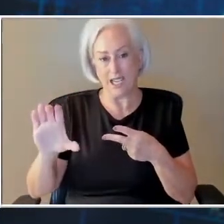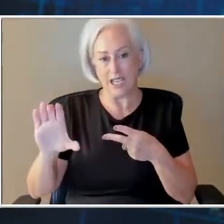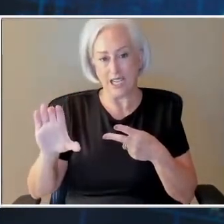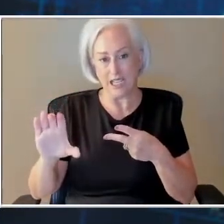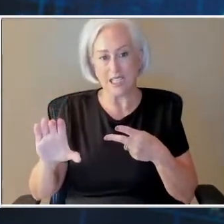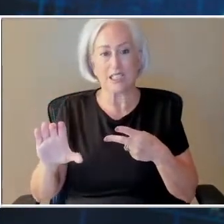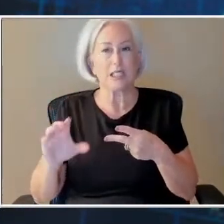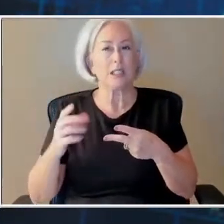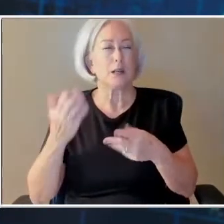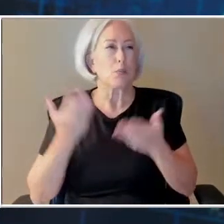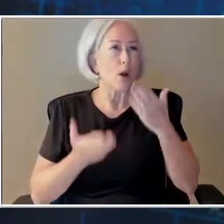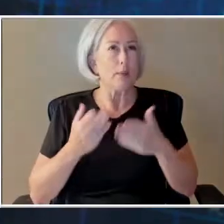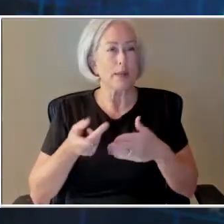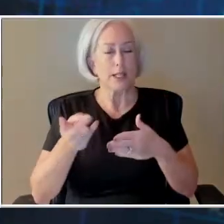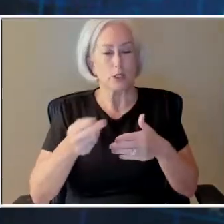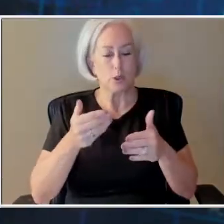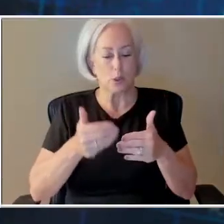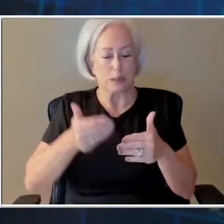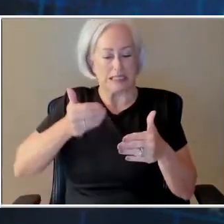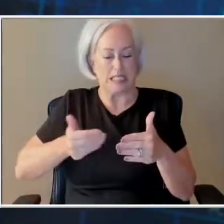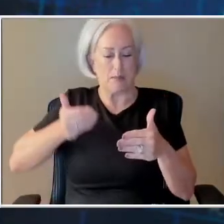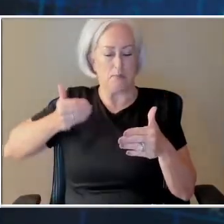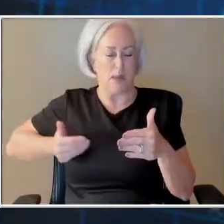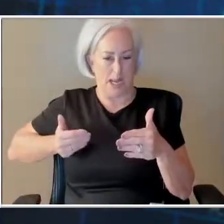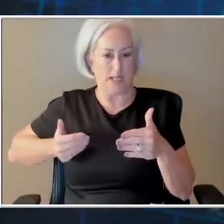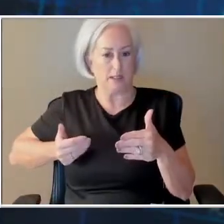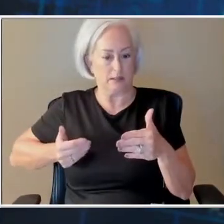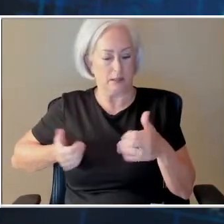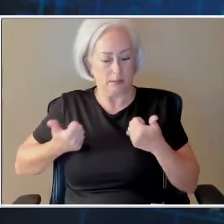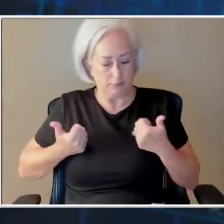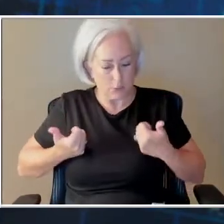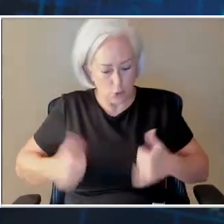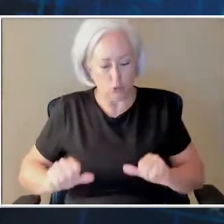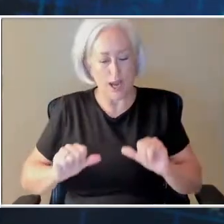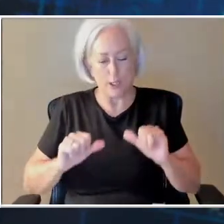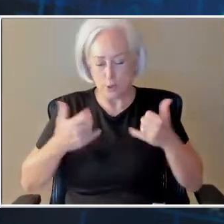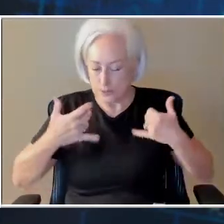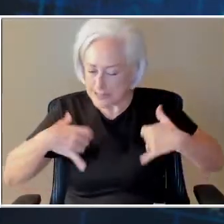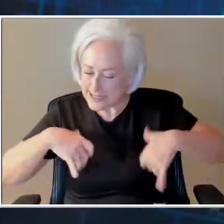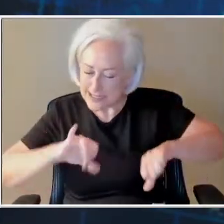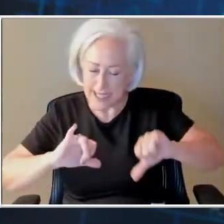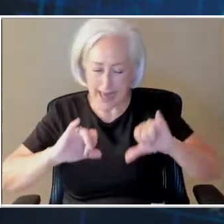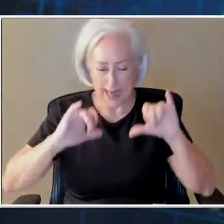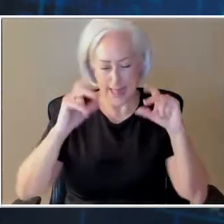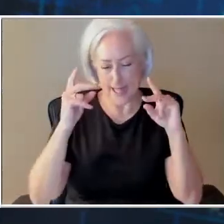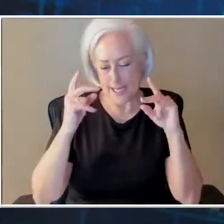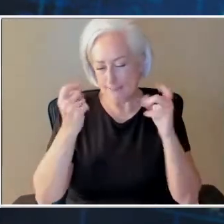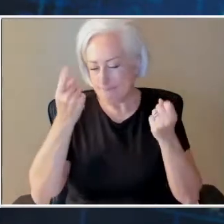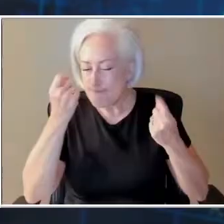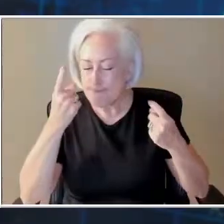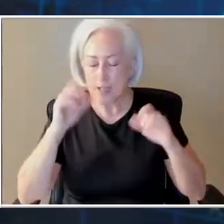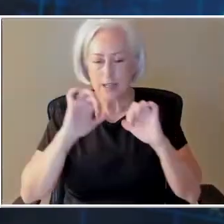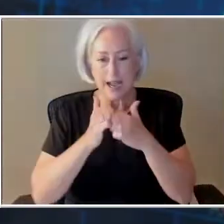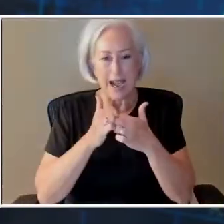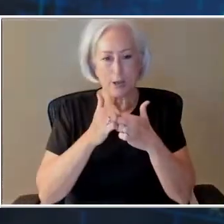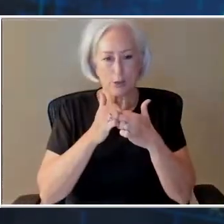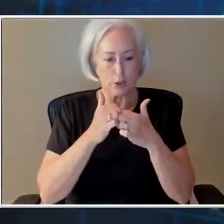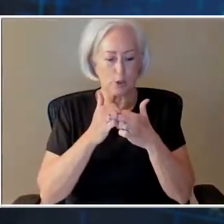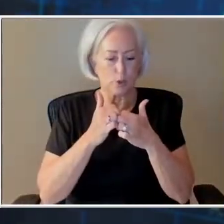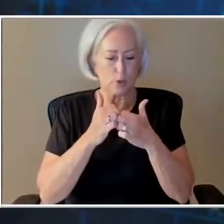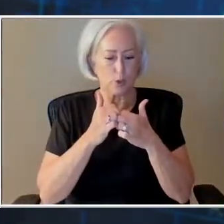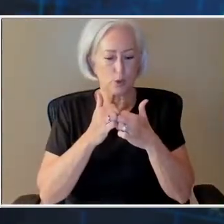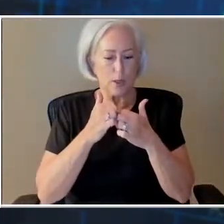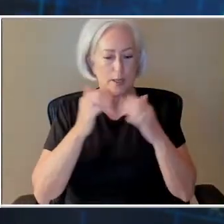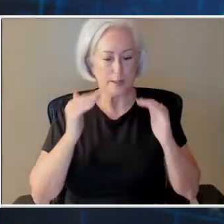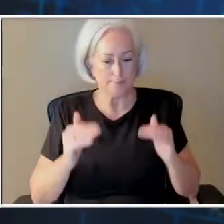cell. We are still trying to understand how we can combine it, how we can maximize the impact. And number two, I tell a lot